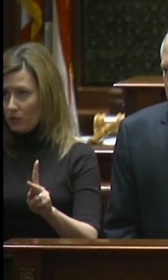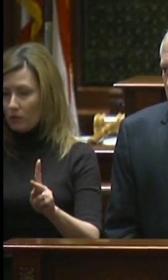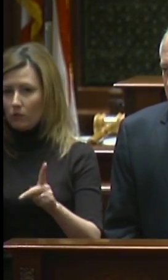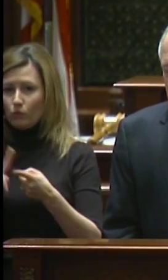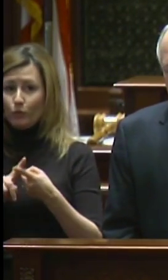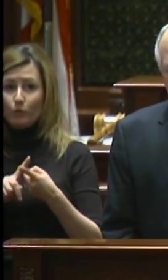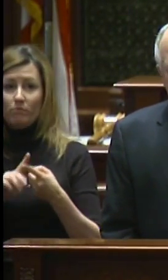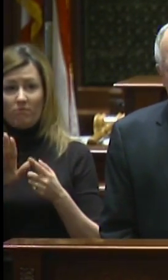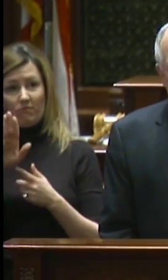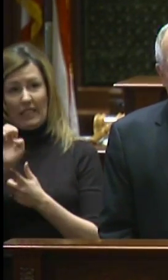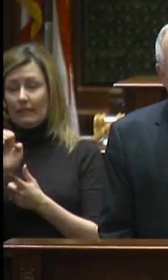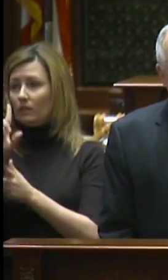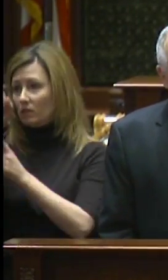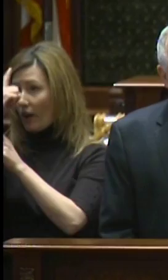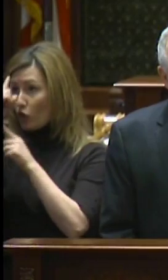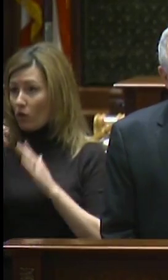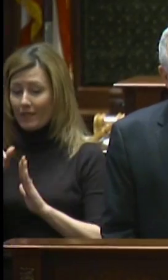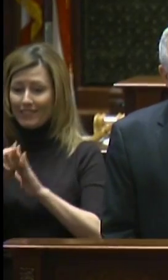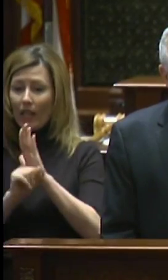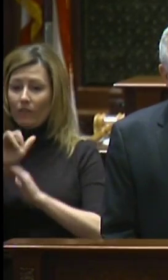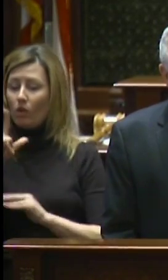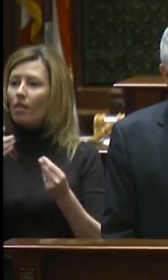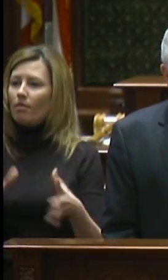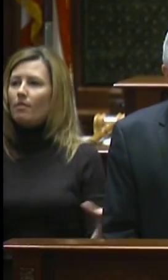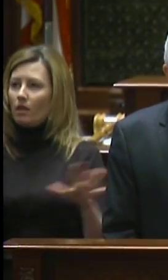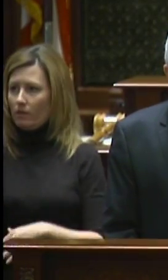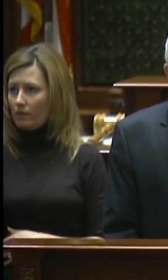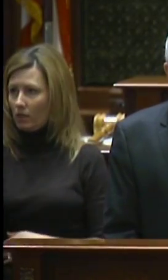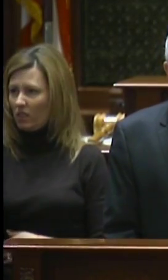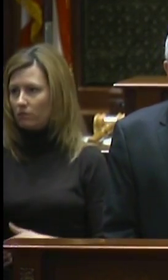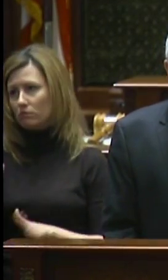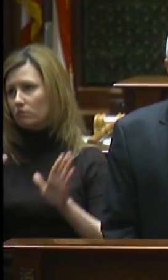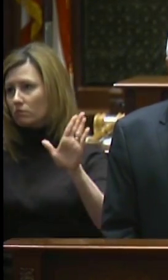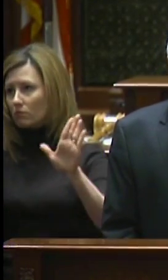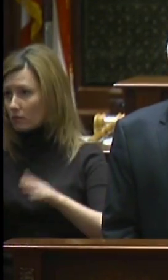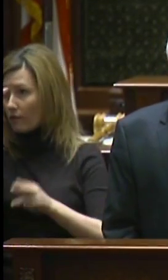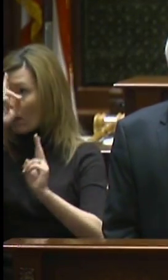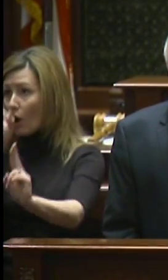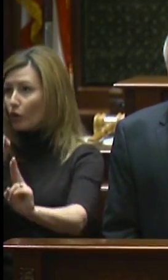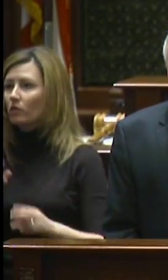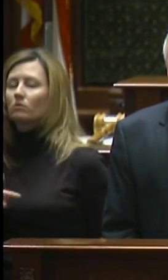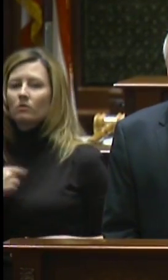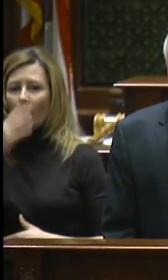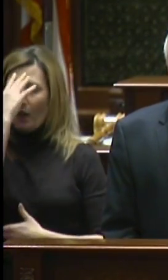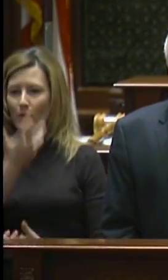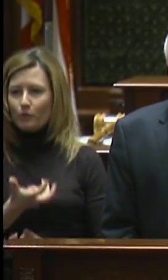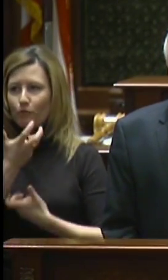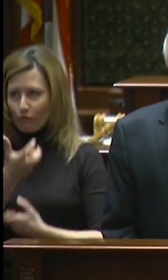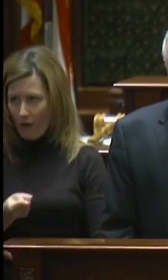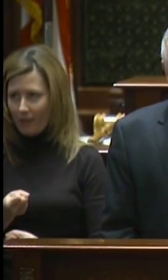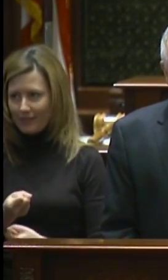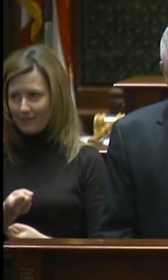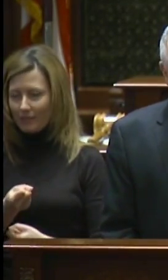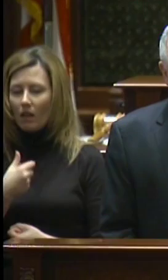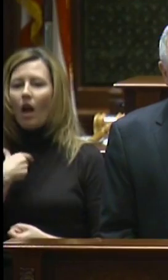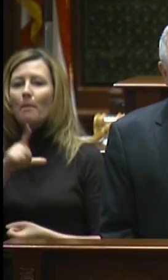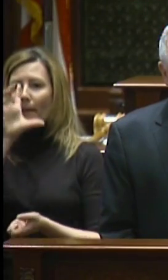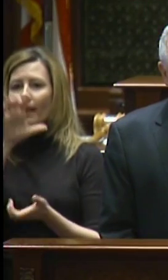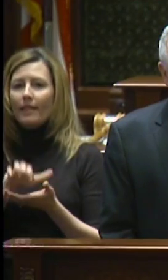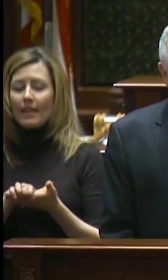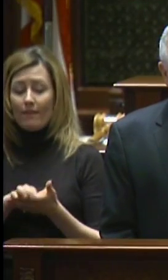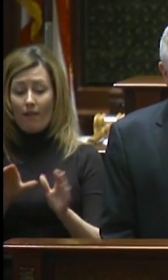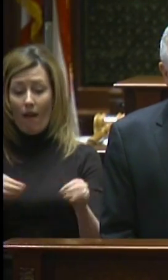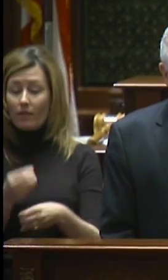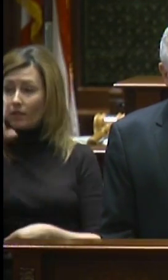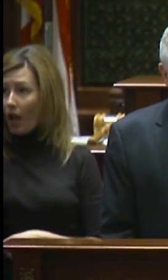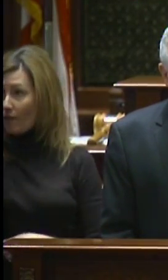be the governor of the state of Illinois, the land of Lincoln. It's a great honor. I know it's a trust. I believe the office of